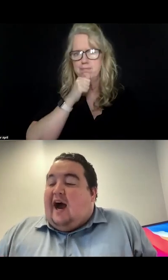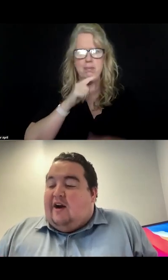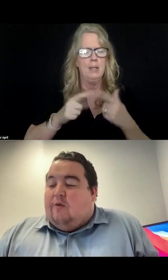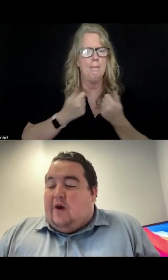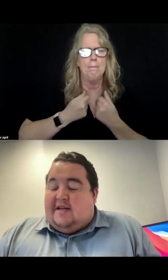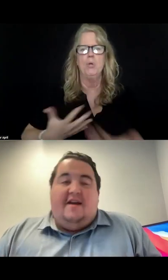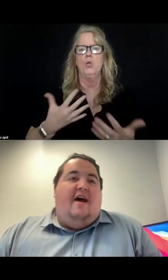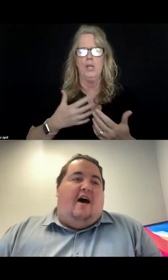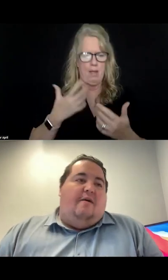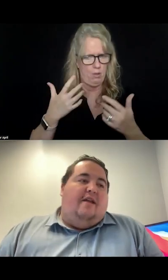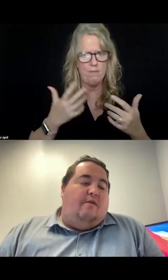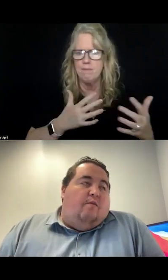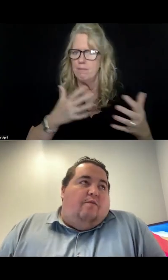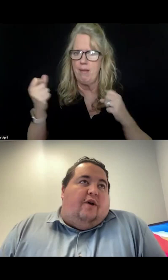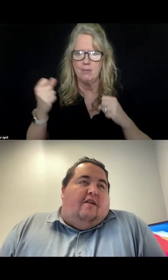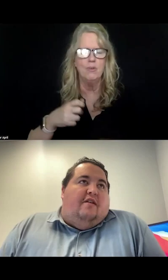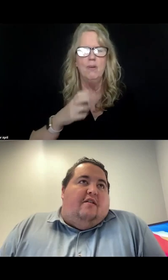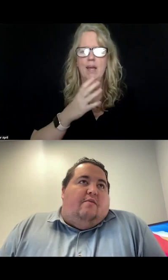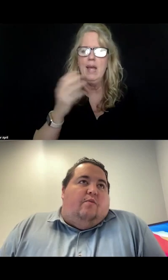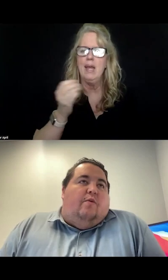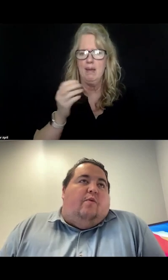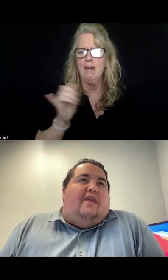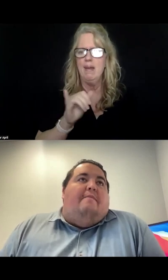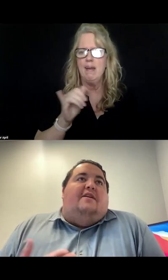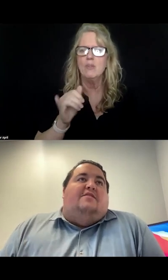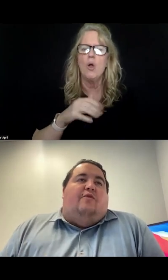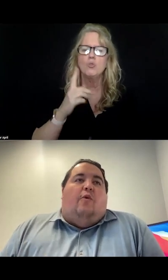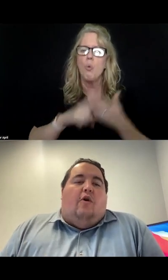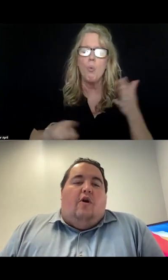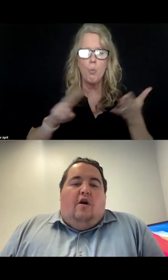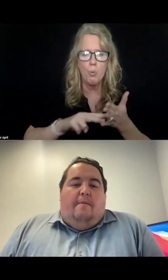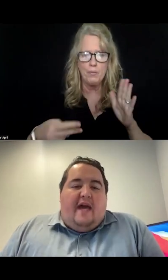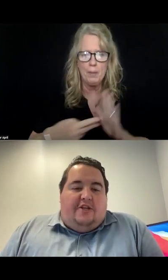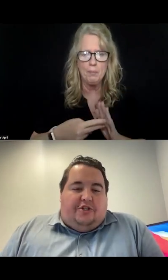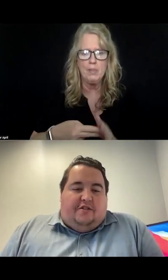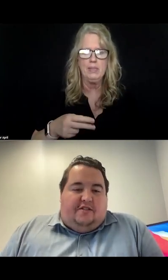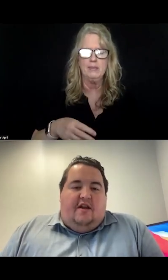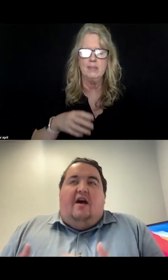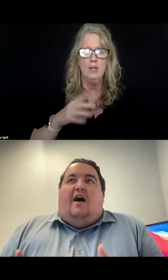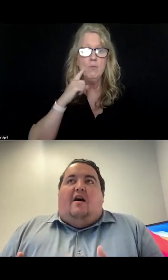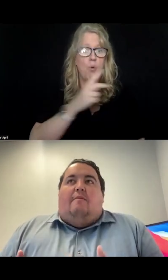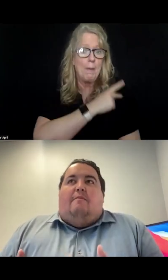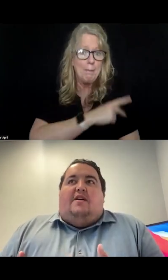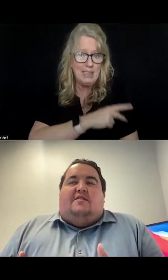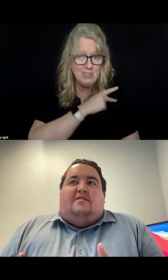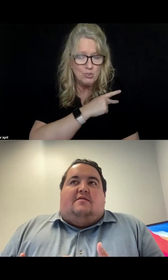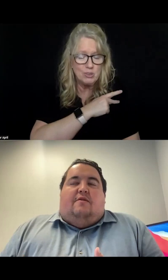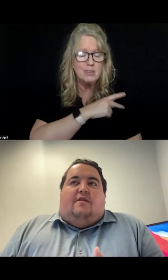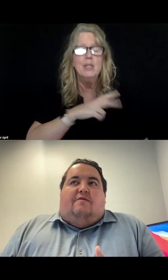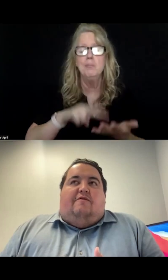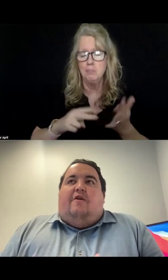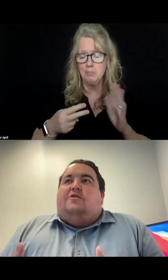a higher rate. And then kind of what that means for patients